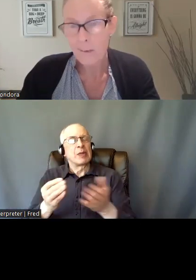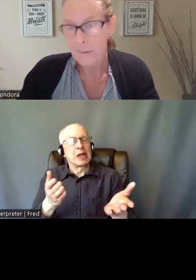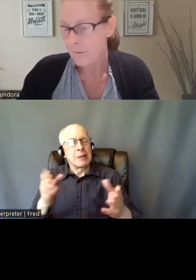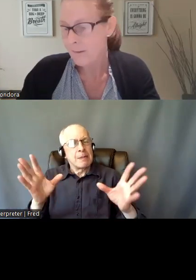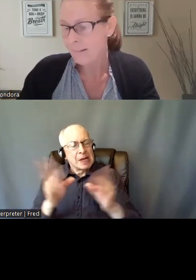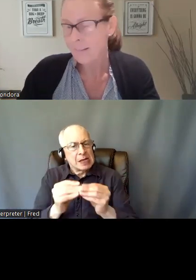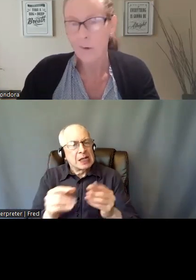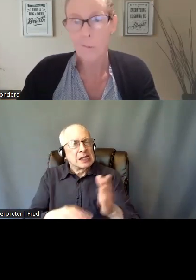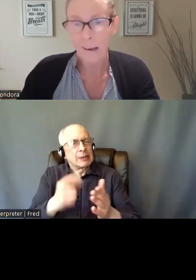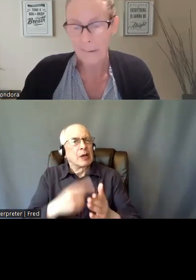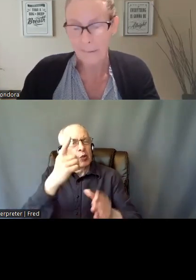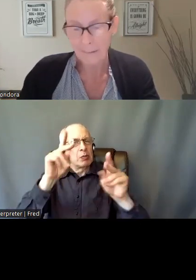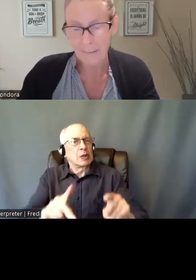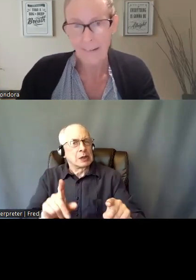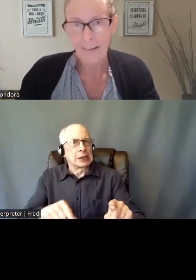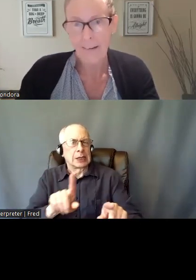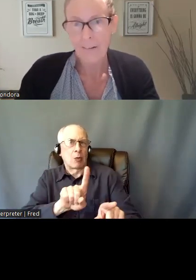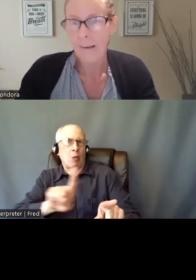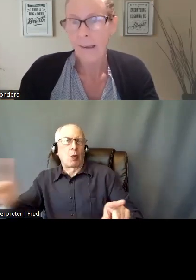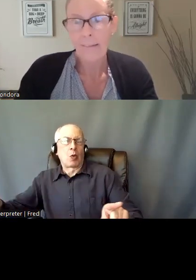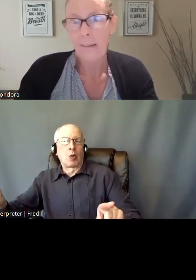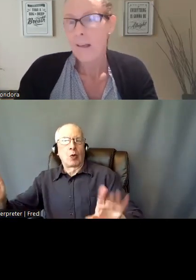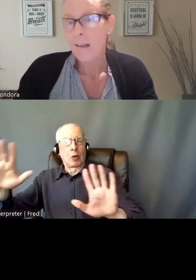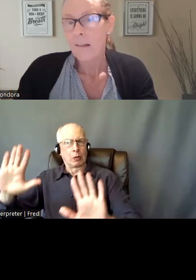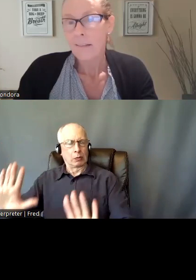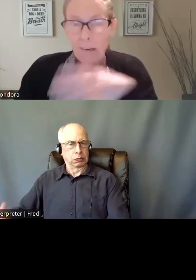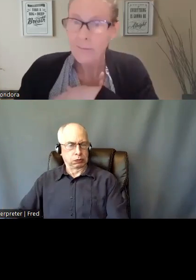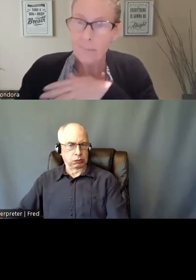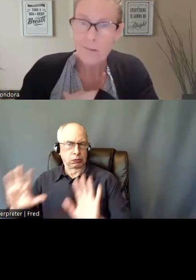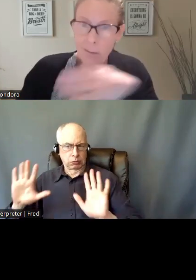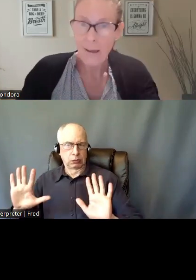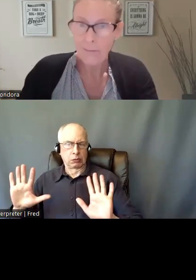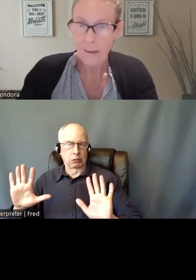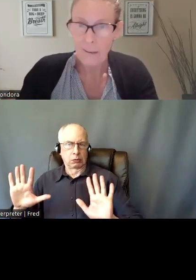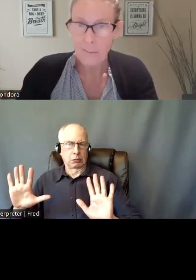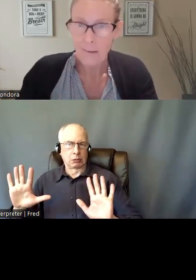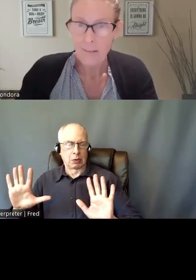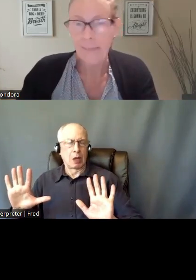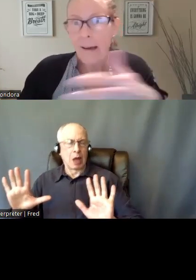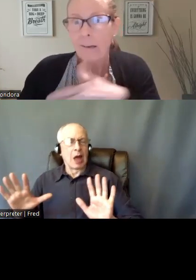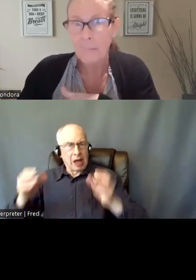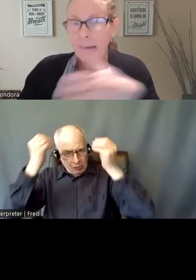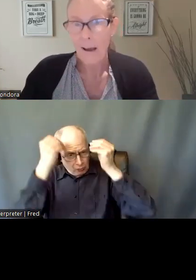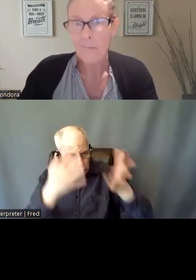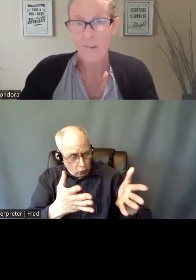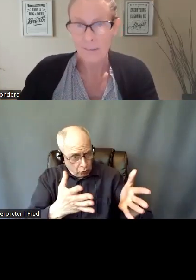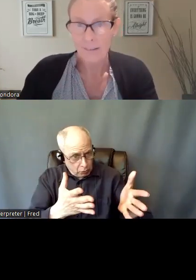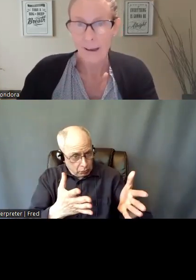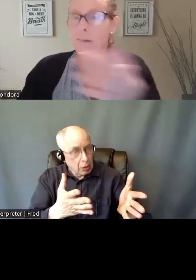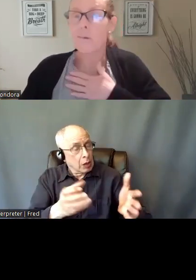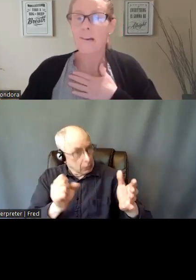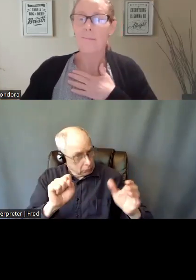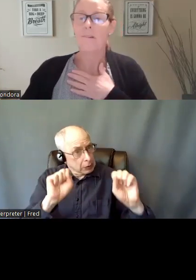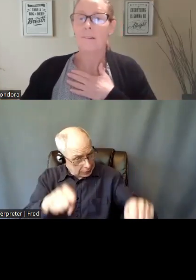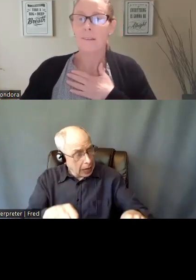remove themselves to cool down, right? And letting families know ahead of time that that could be an option.